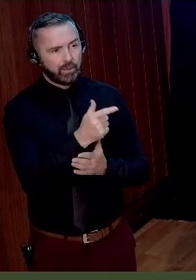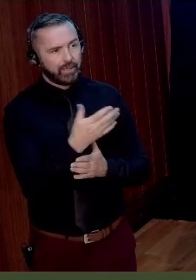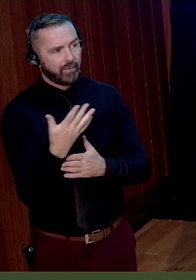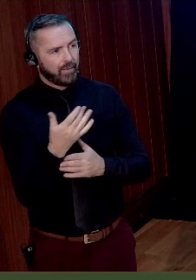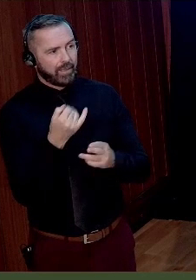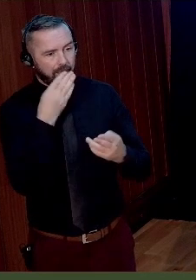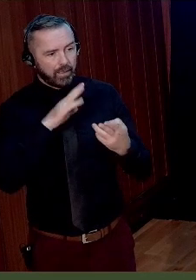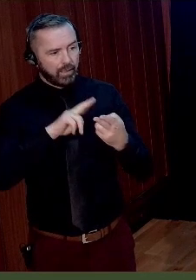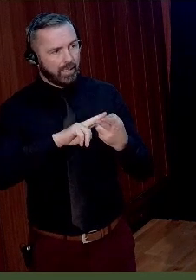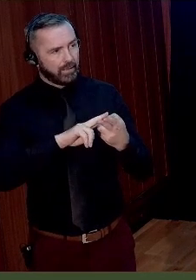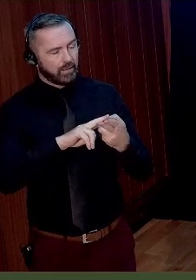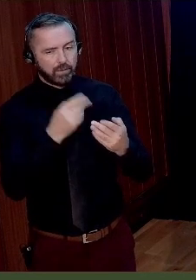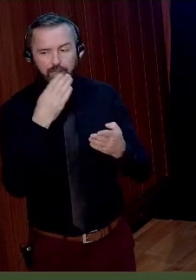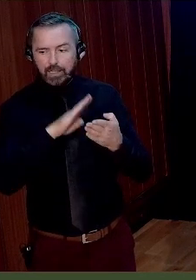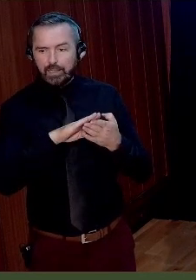In a letter to the commission,